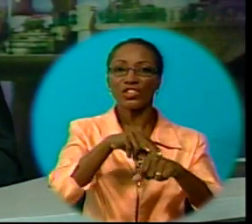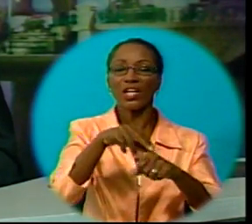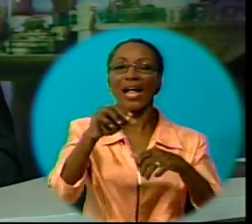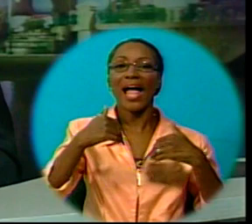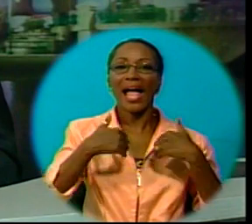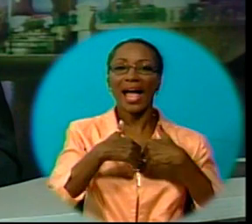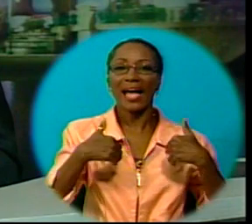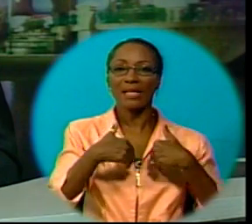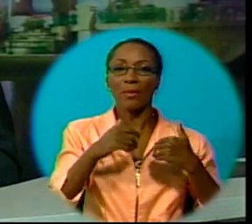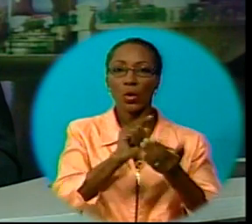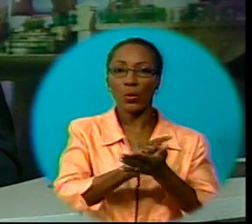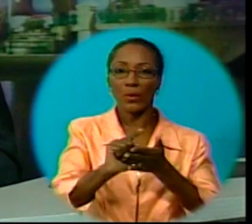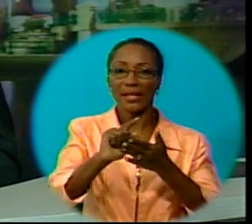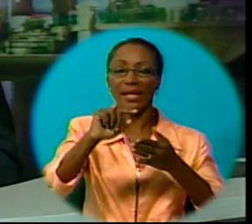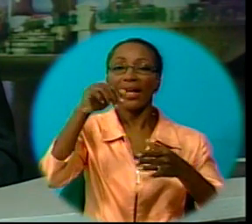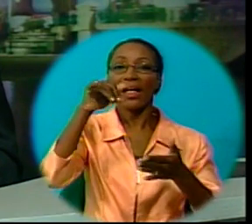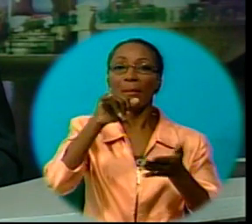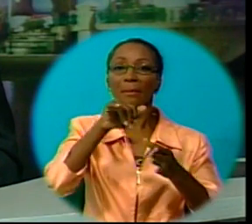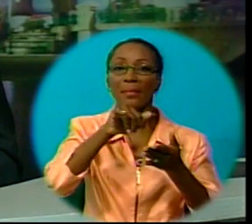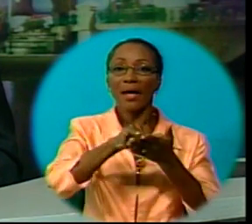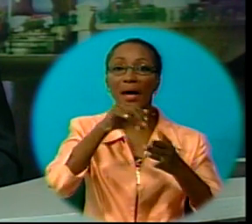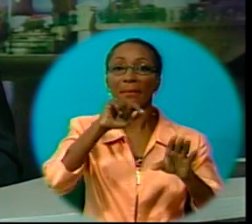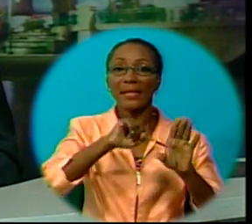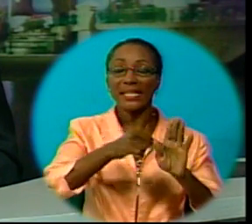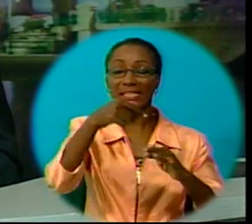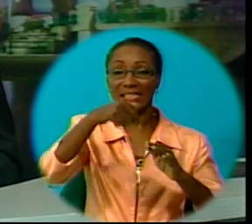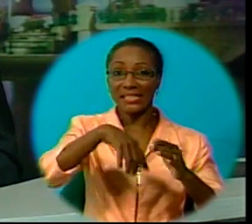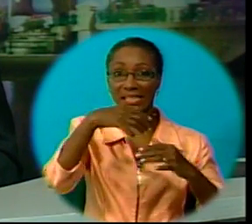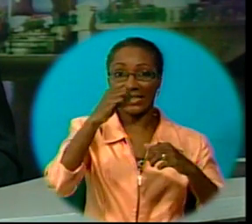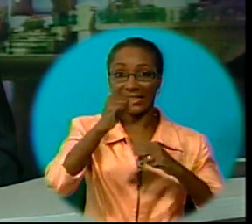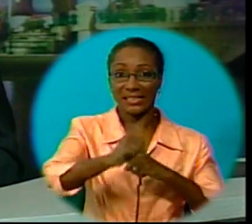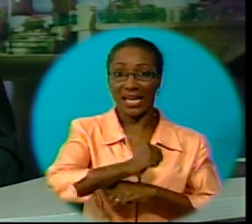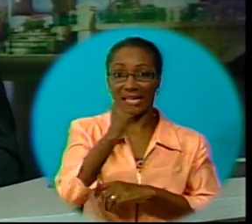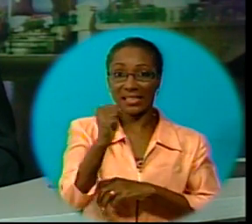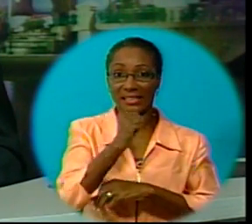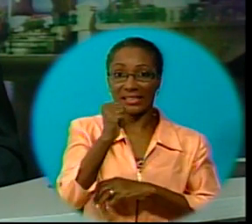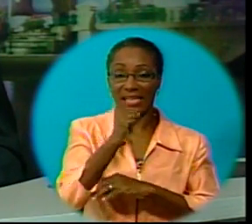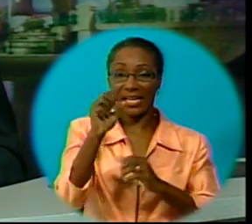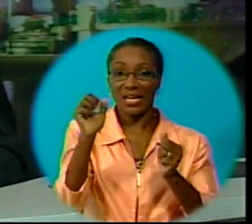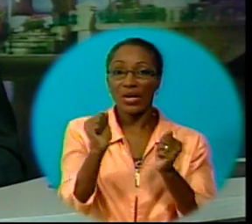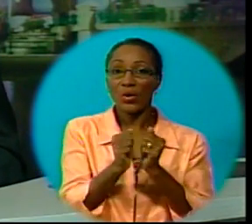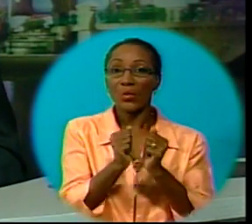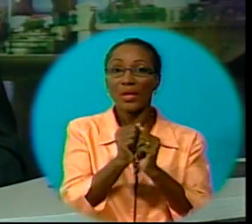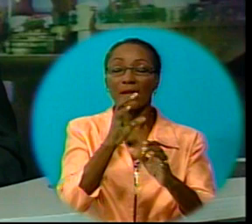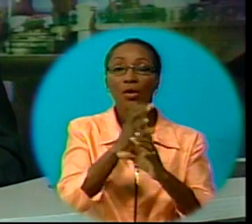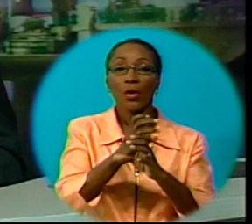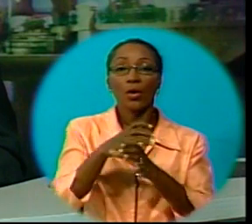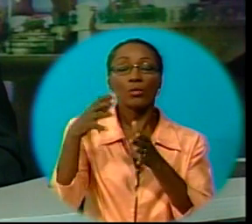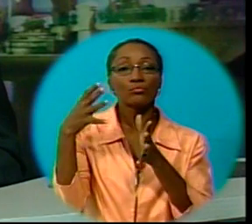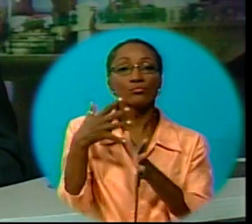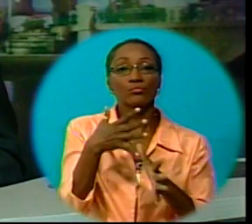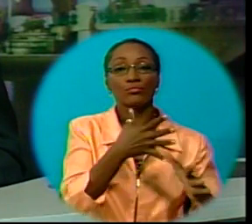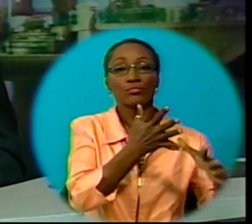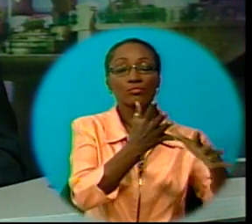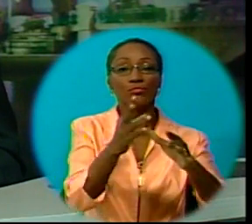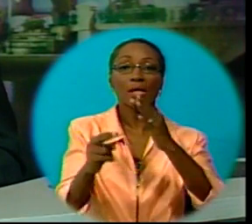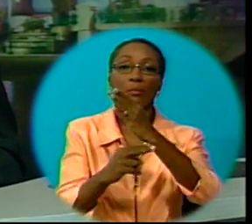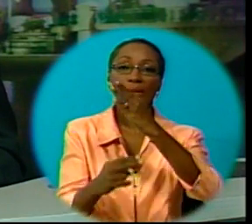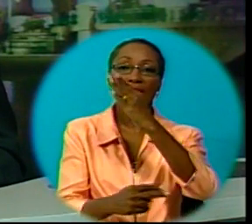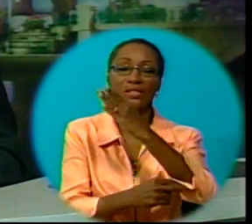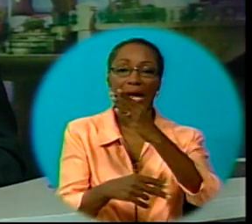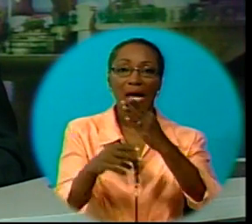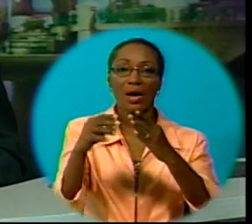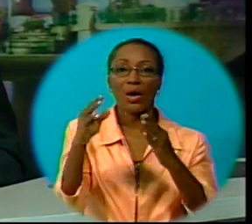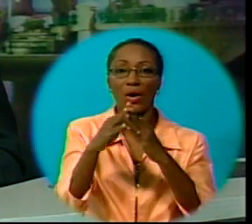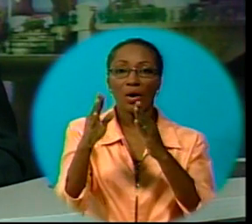which begins this Saturday. Those activities include a motorcade in Bridgetown with stops at selected stores. Senator Eiffel says